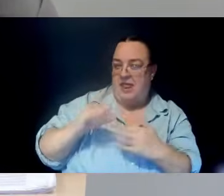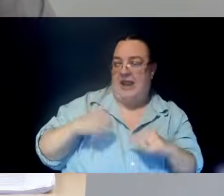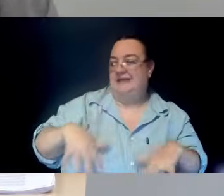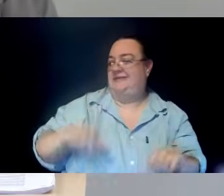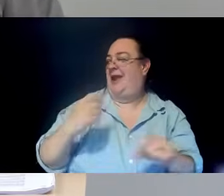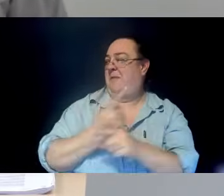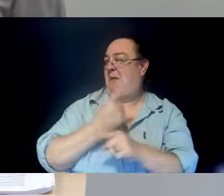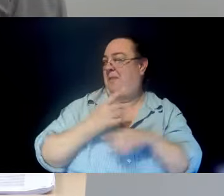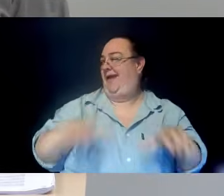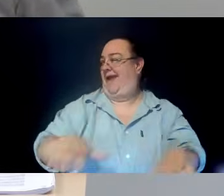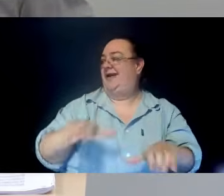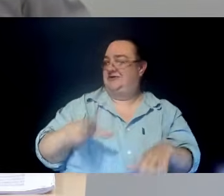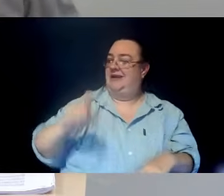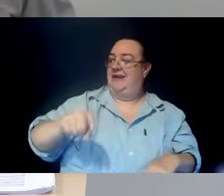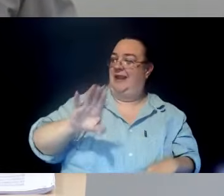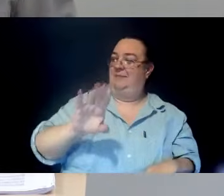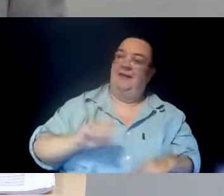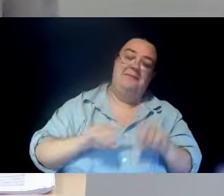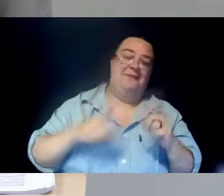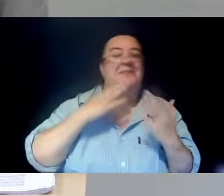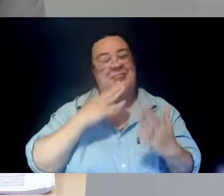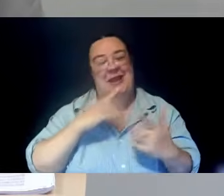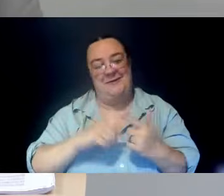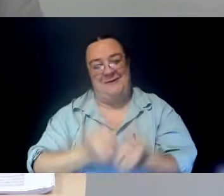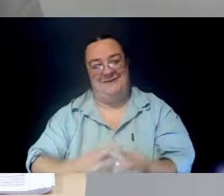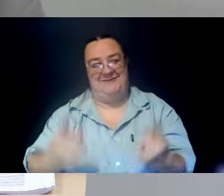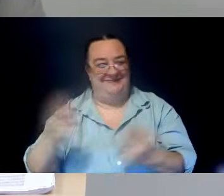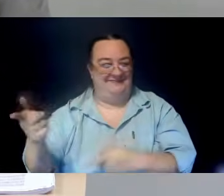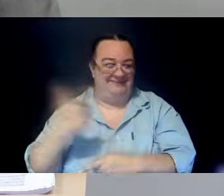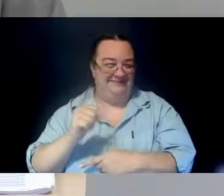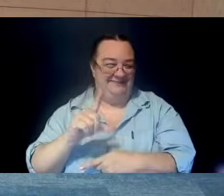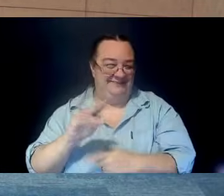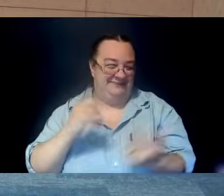necessary. But thank you all.